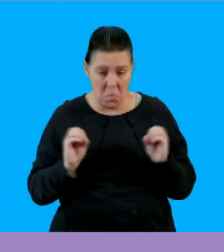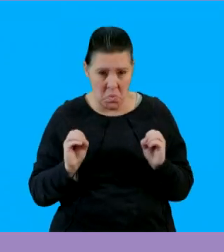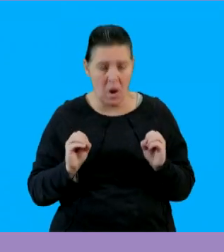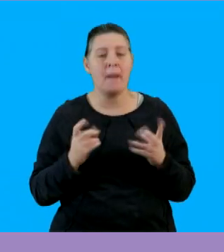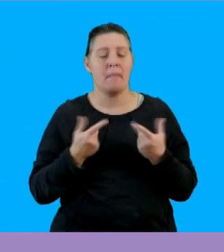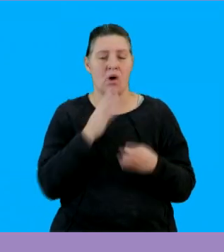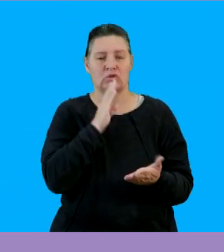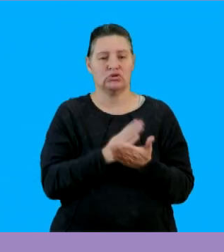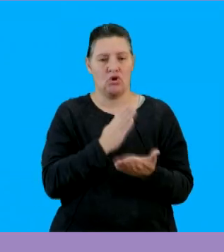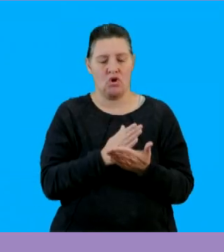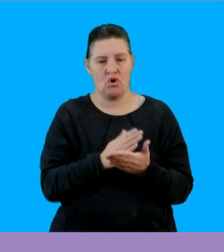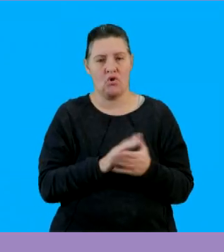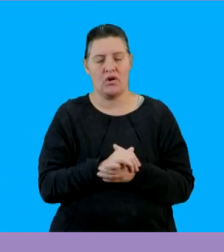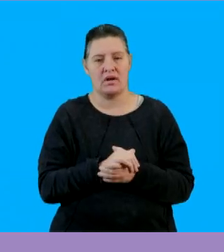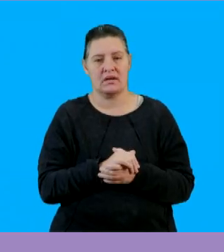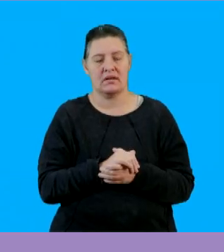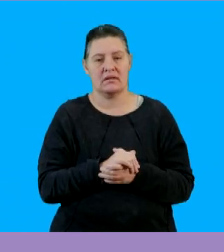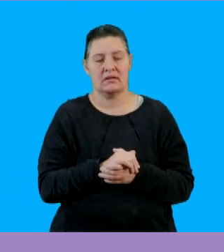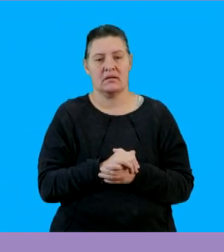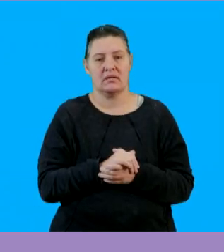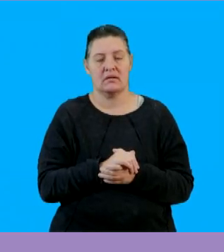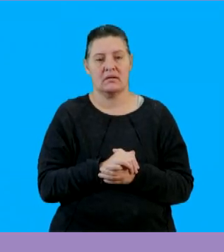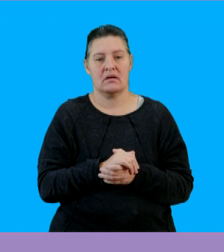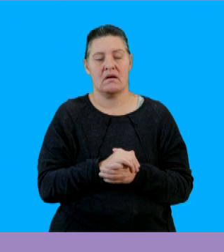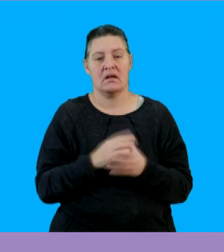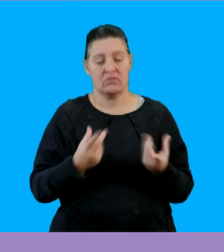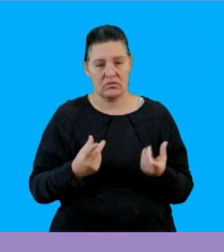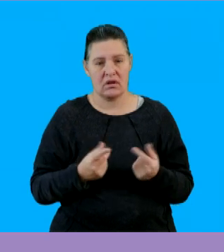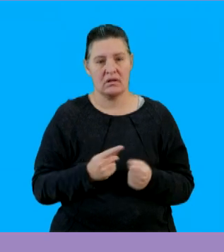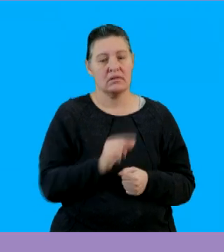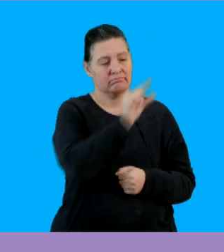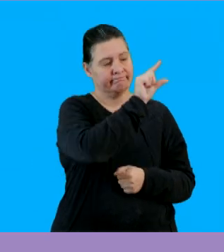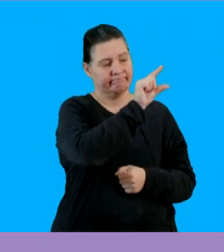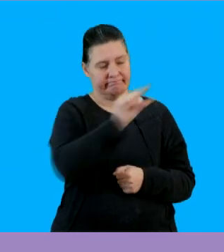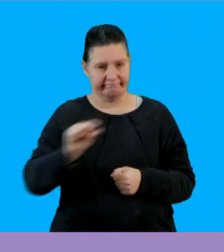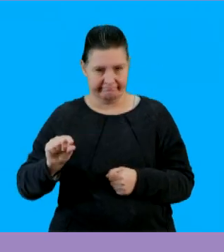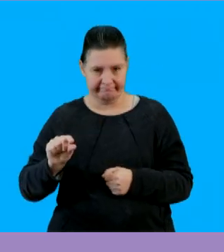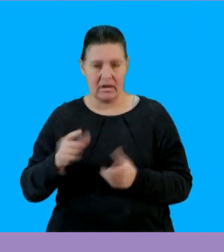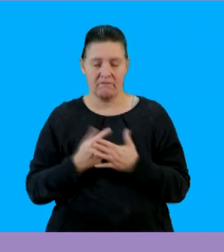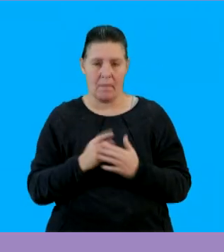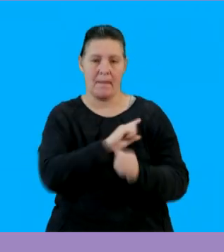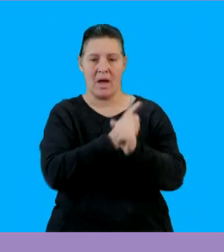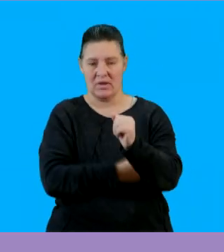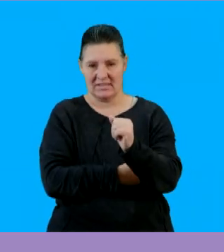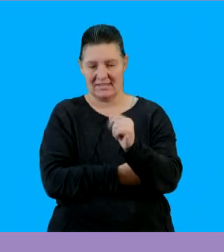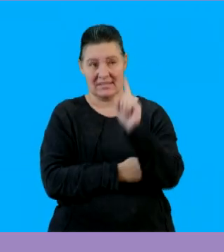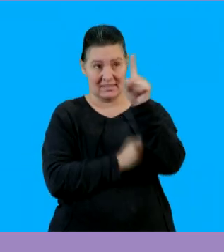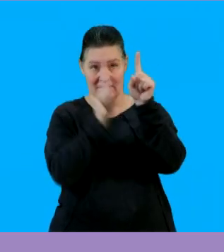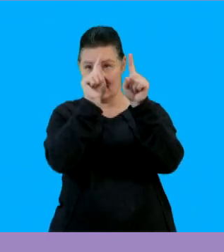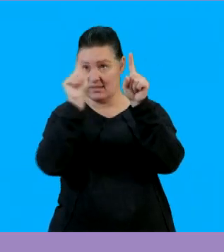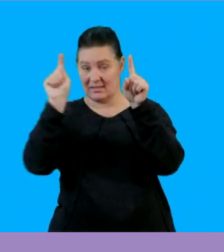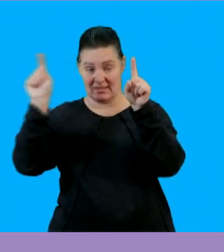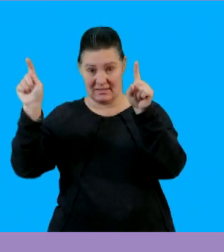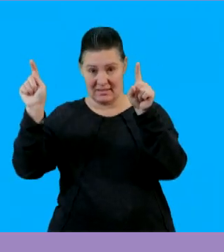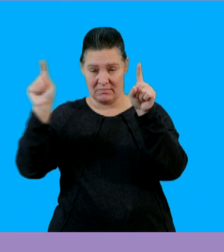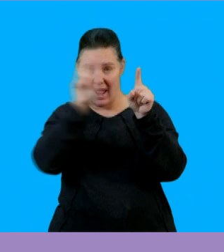terms. If there are no like terms, we just make sure that we put our algebraic expression in descending order of